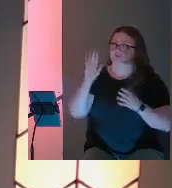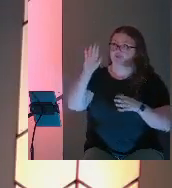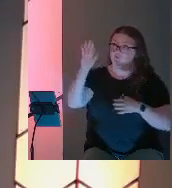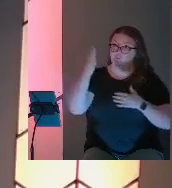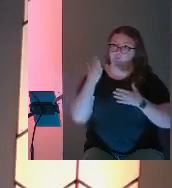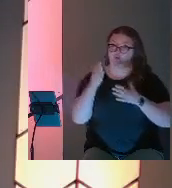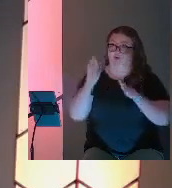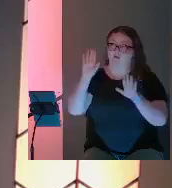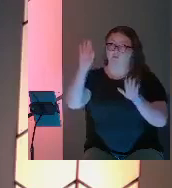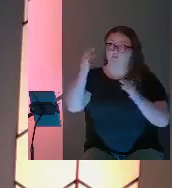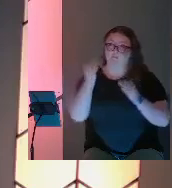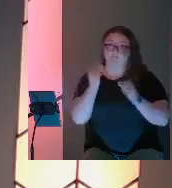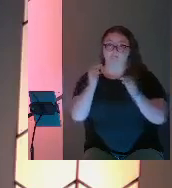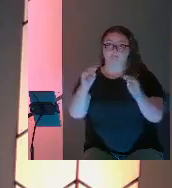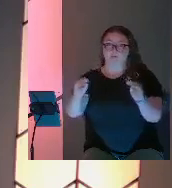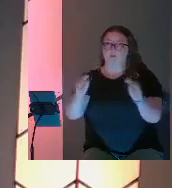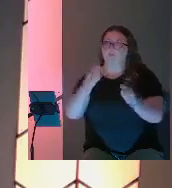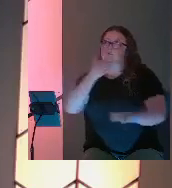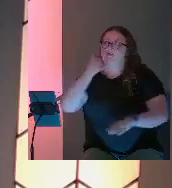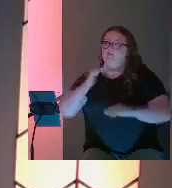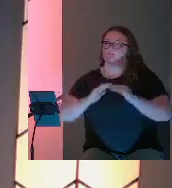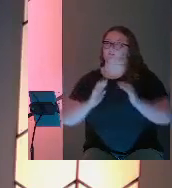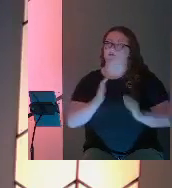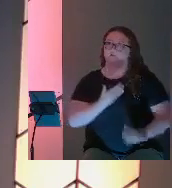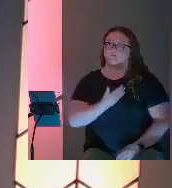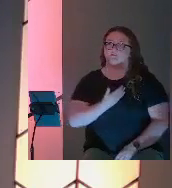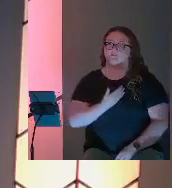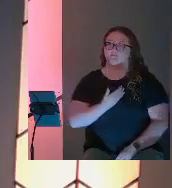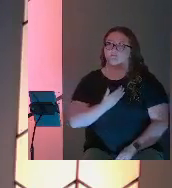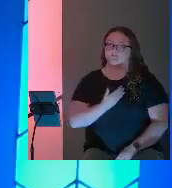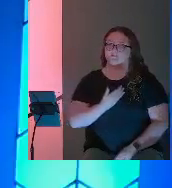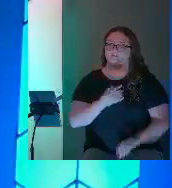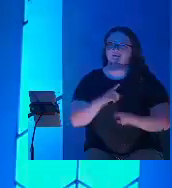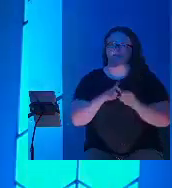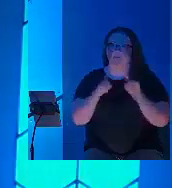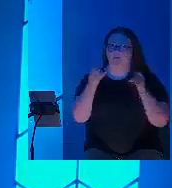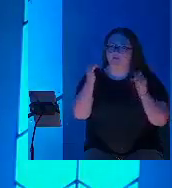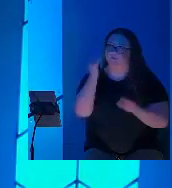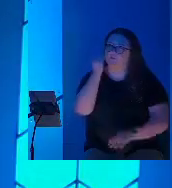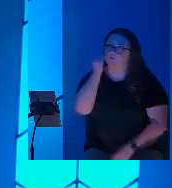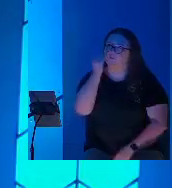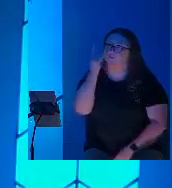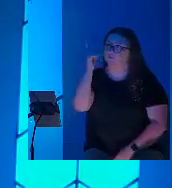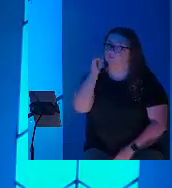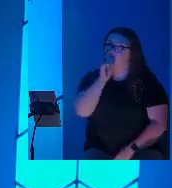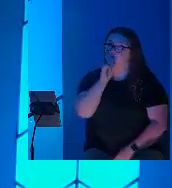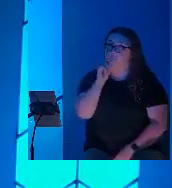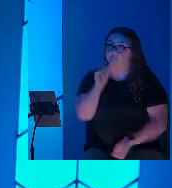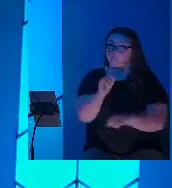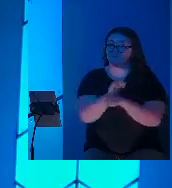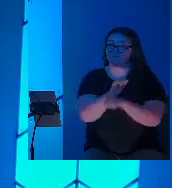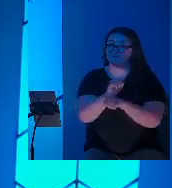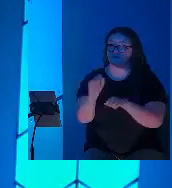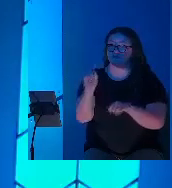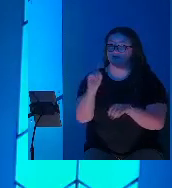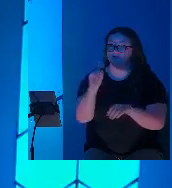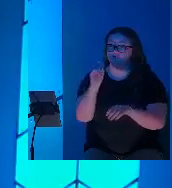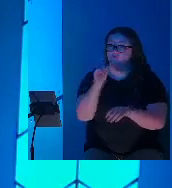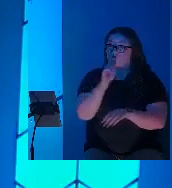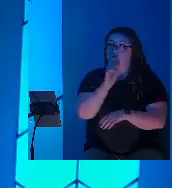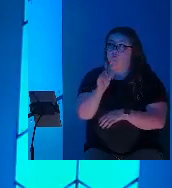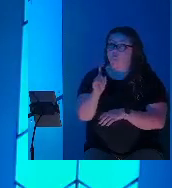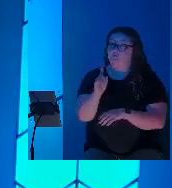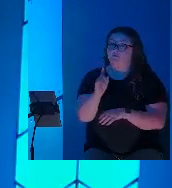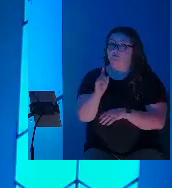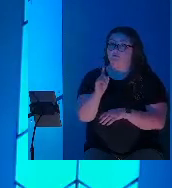higher than ours. God, but we know that you are true and that you are love. And God, we